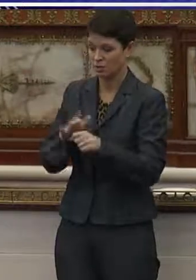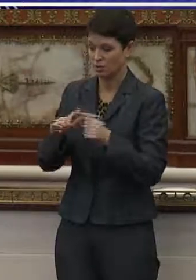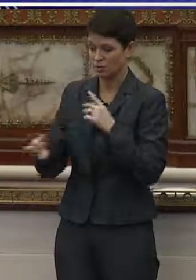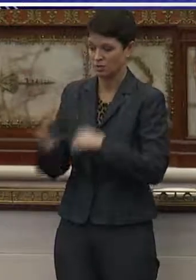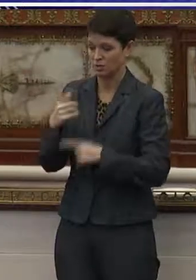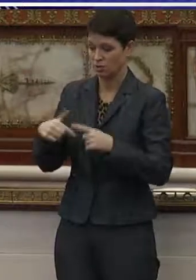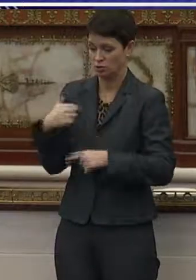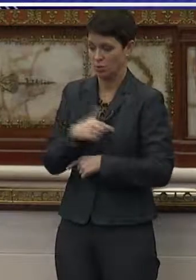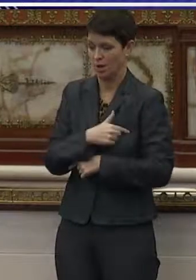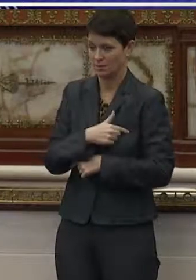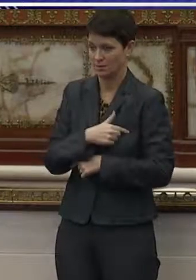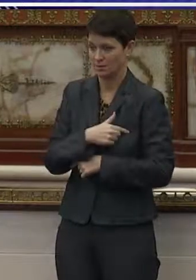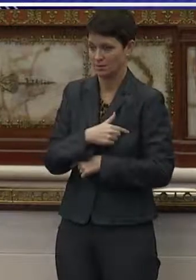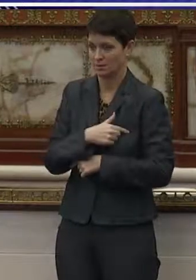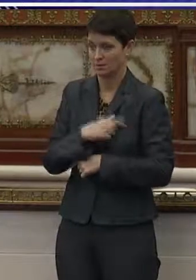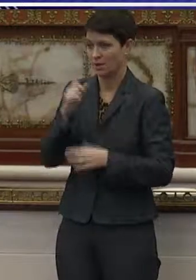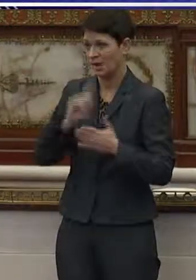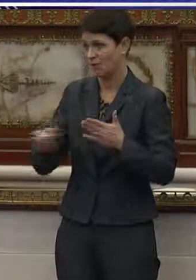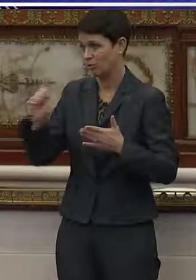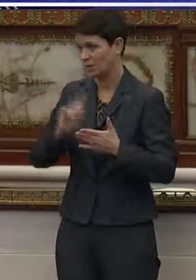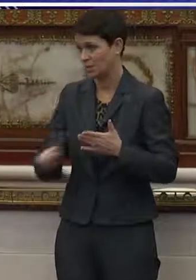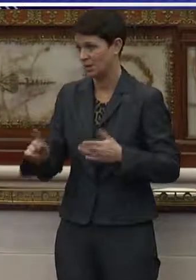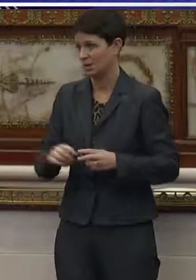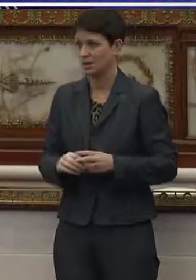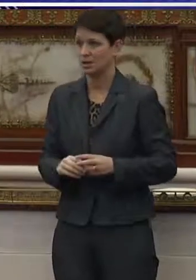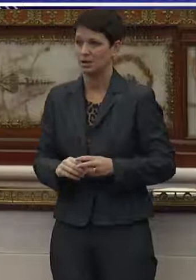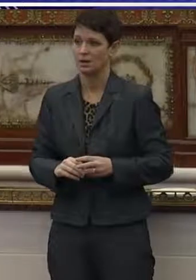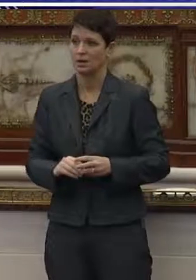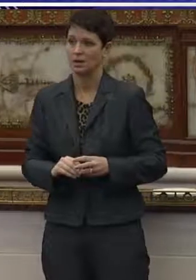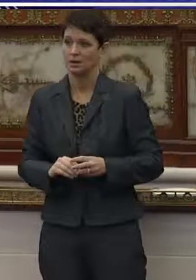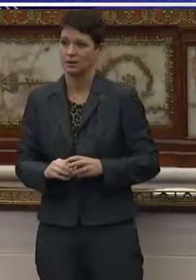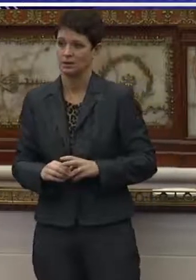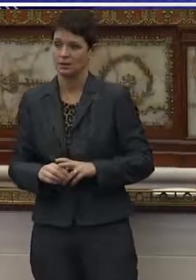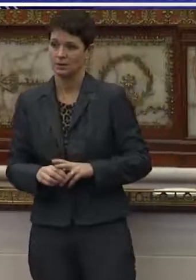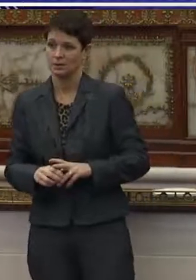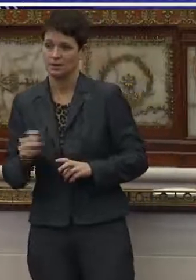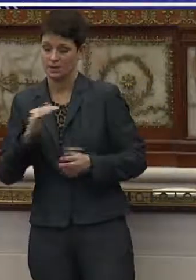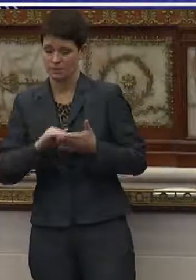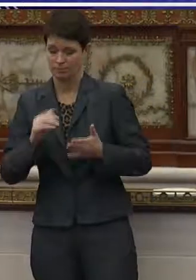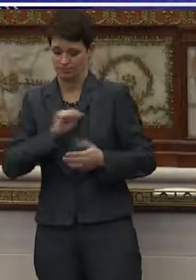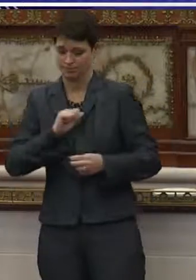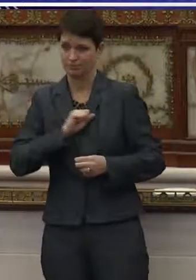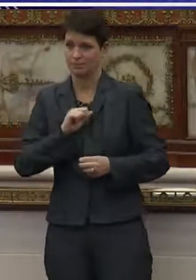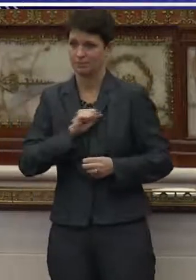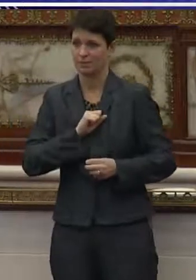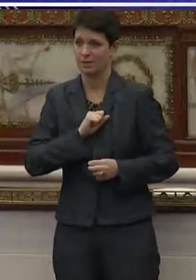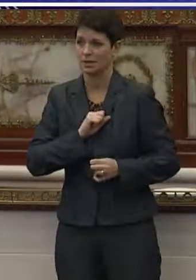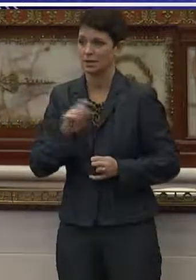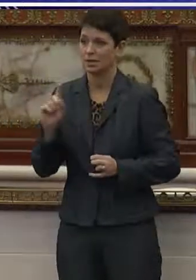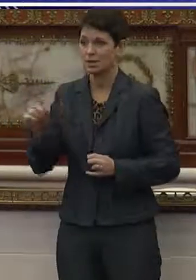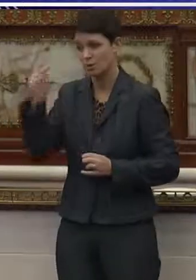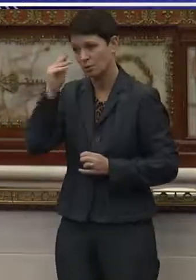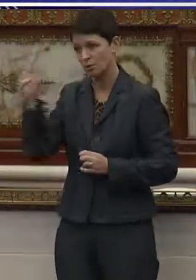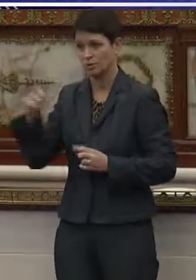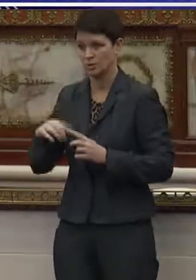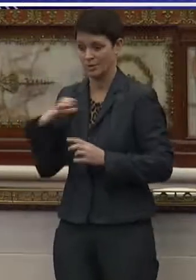sending over to council in a weekly way? We can provide some whenever you're reporting it over to council. It could